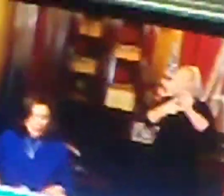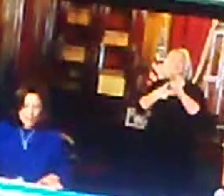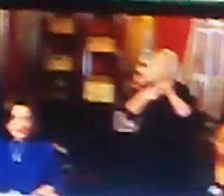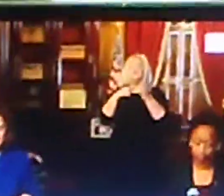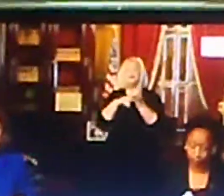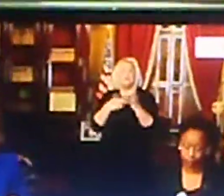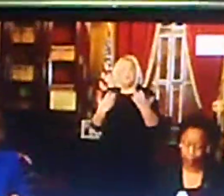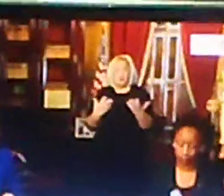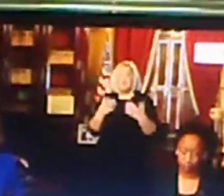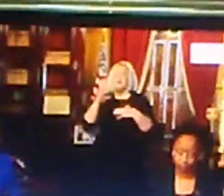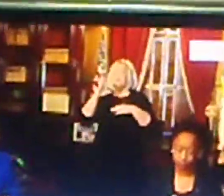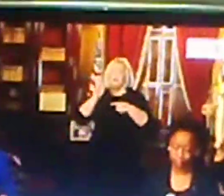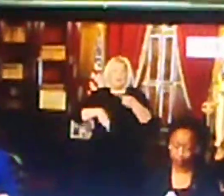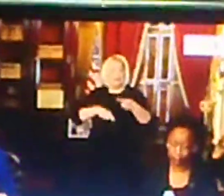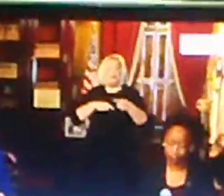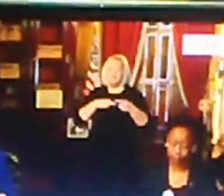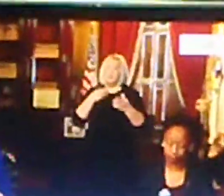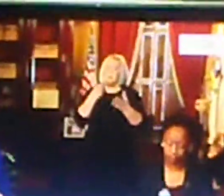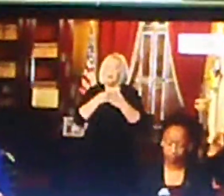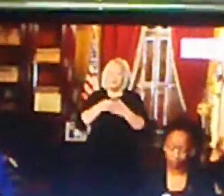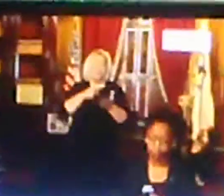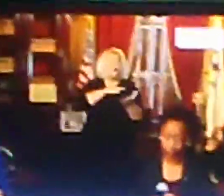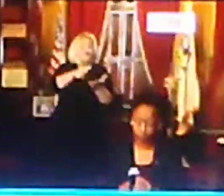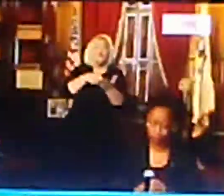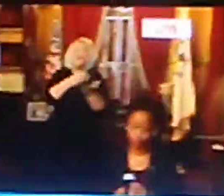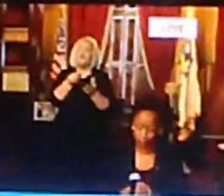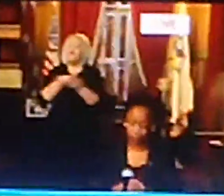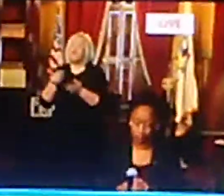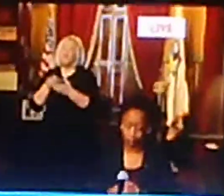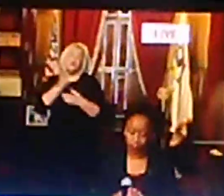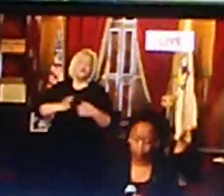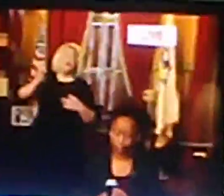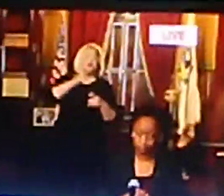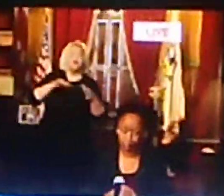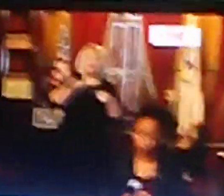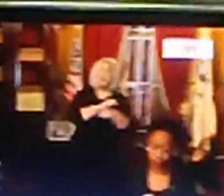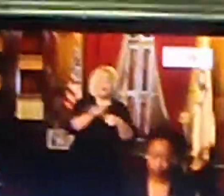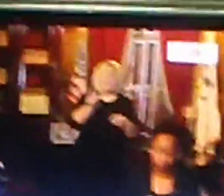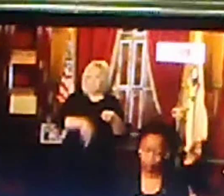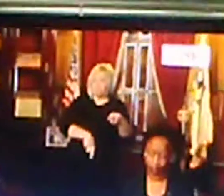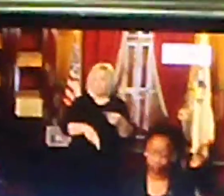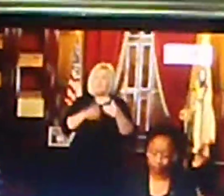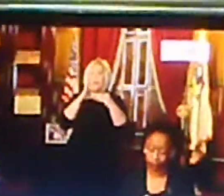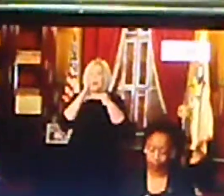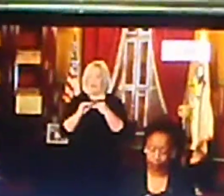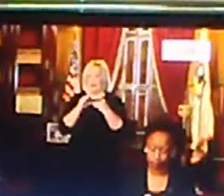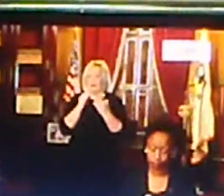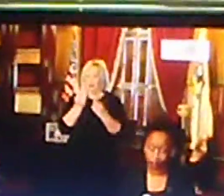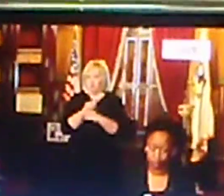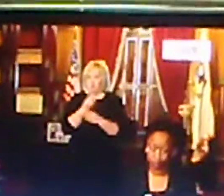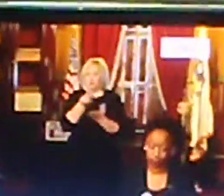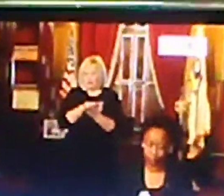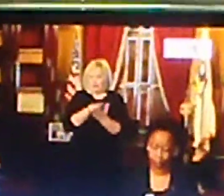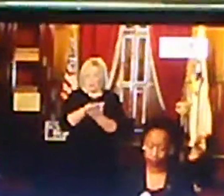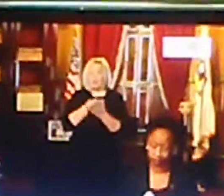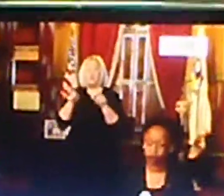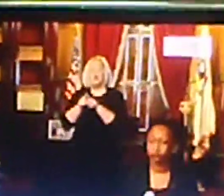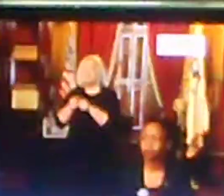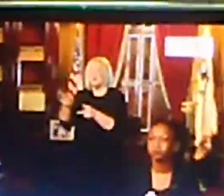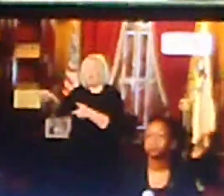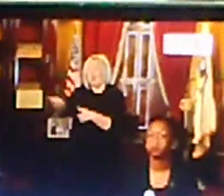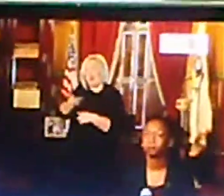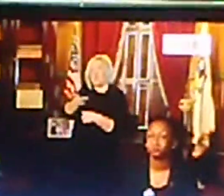state departments and agencies and temporarily suspending hiring, the creating of new positions, filling vacant